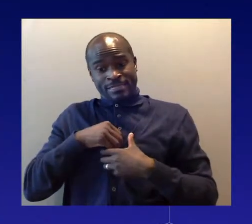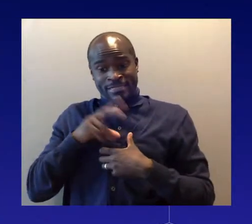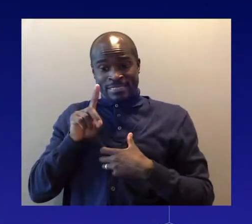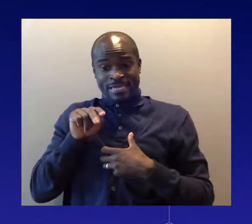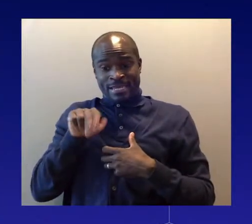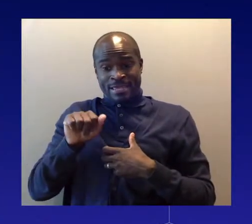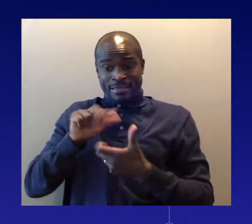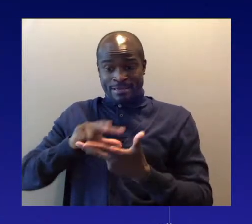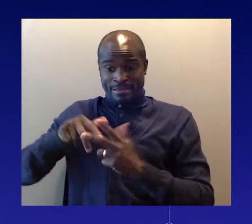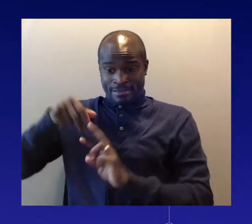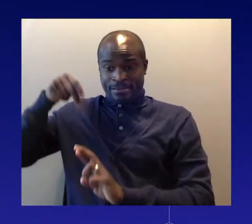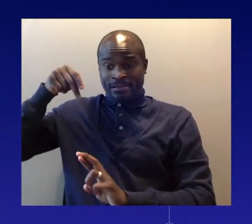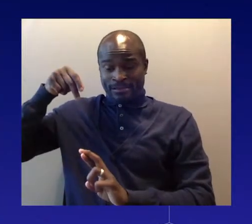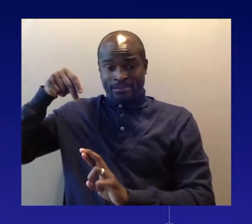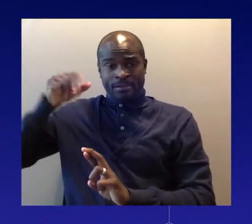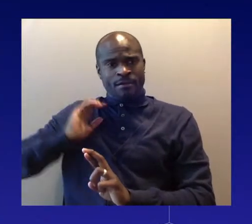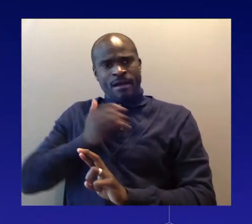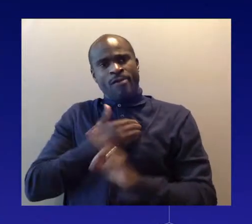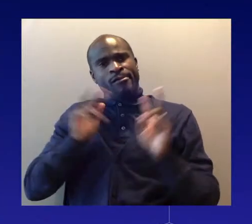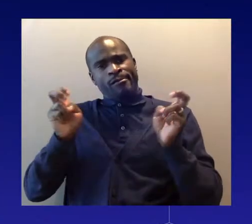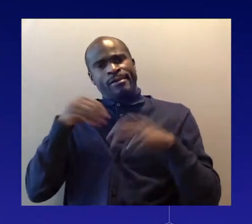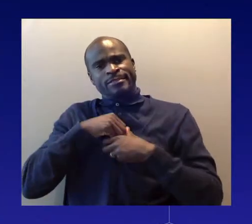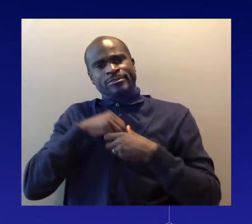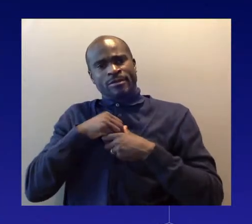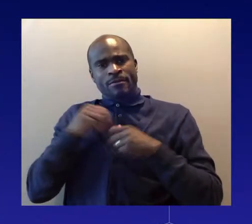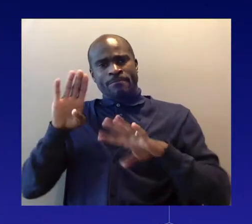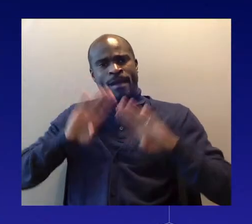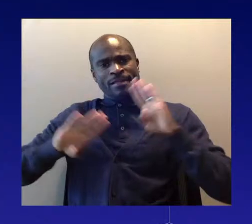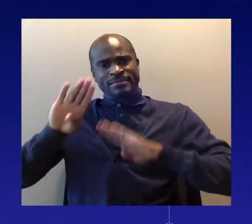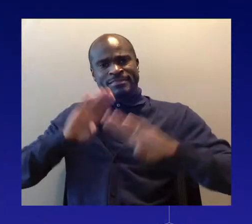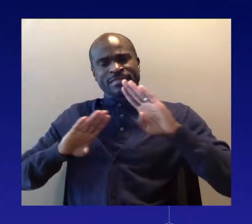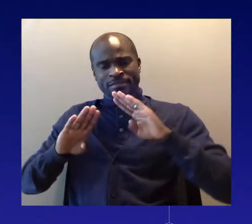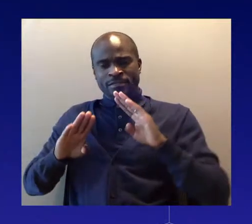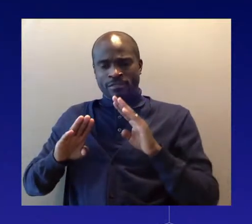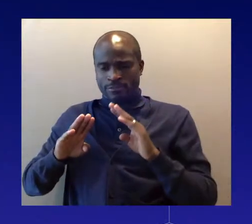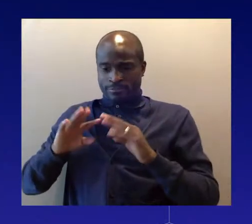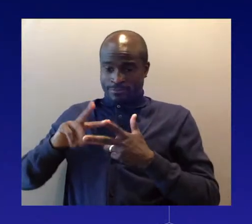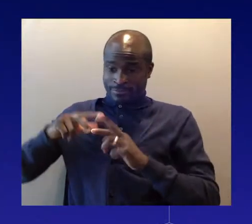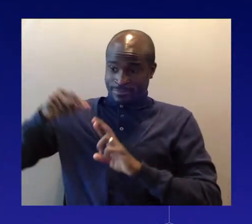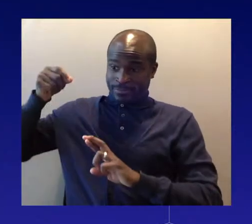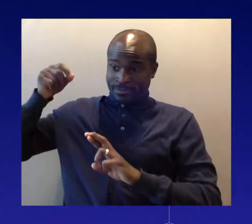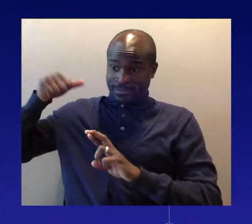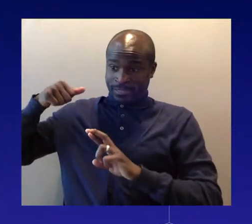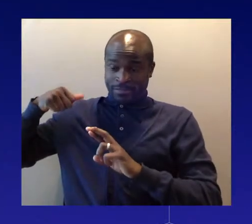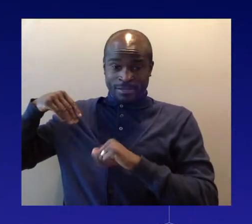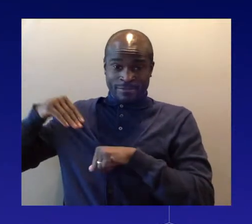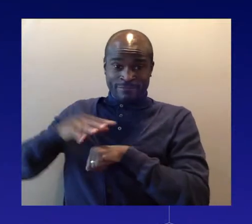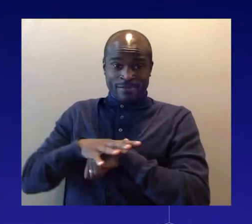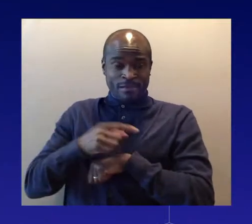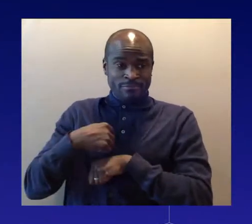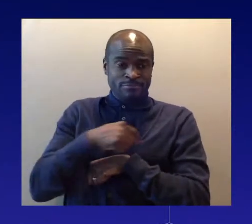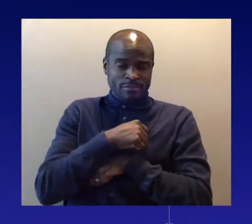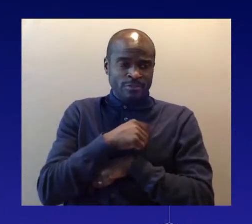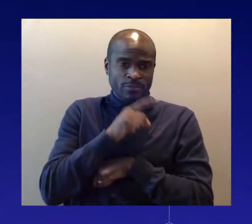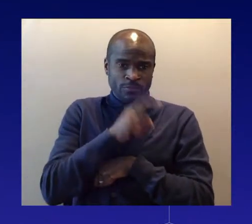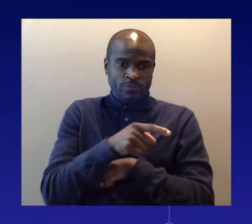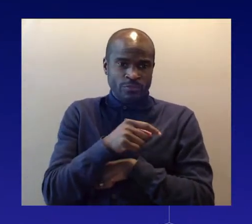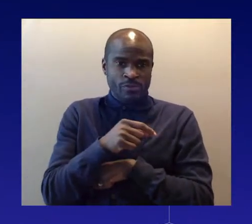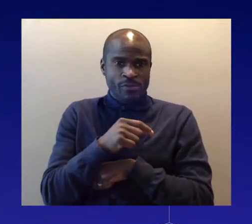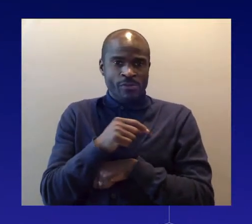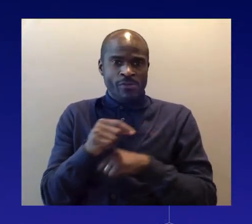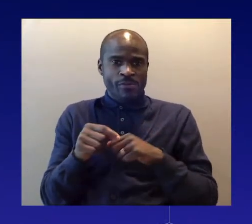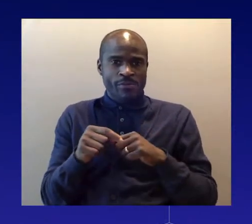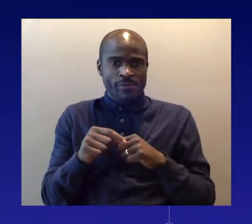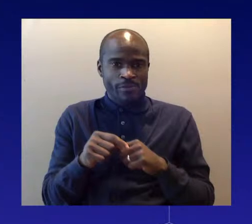focused on our biology and DNA. I'm hoping for a day where we can stop blaming people from neighborhoods, saying that African-American men are going to